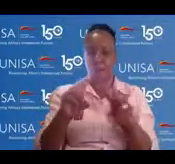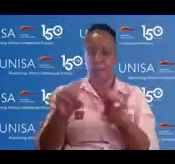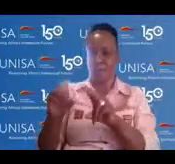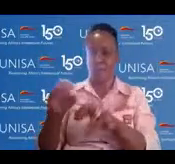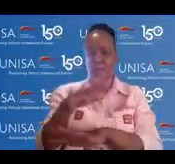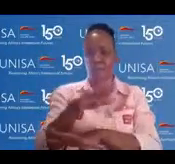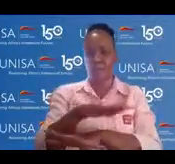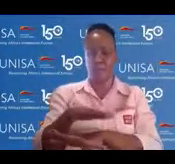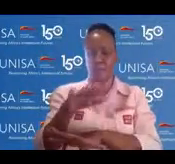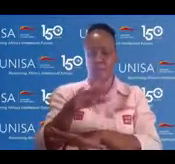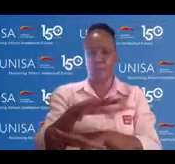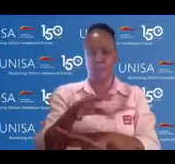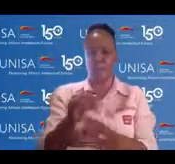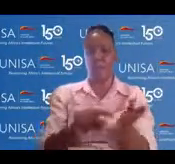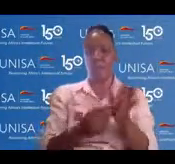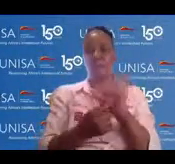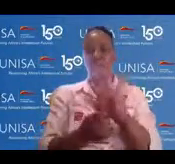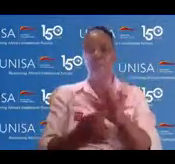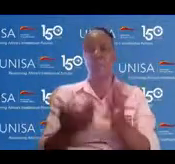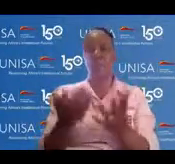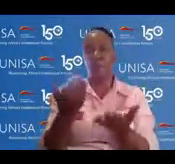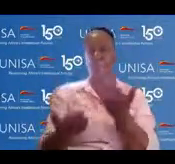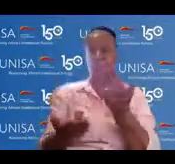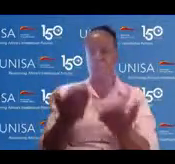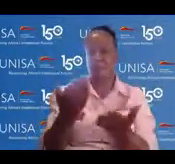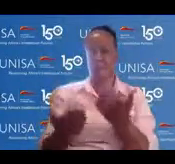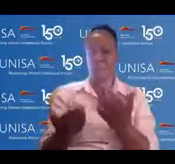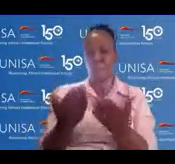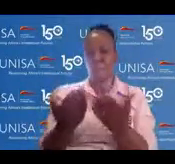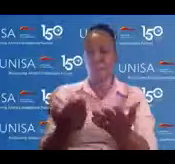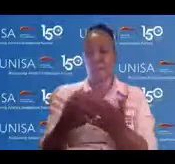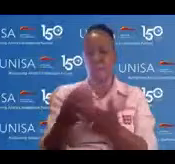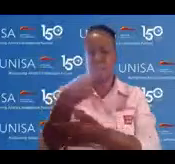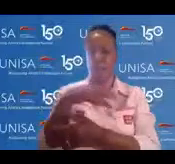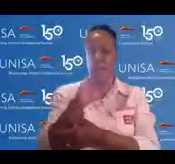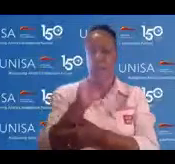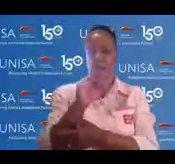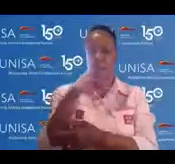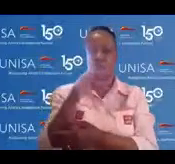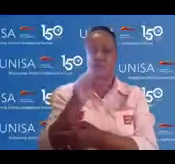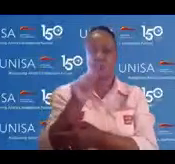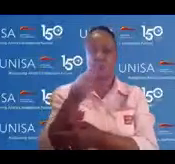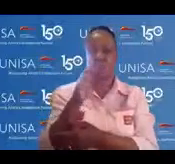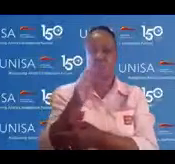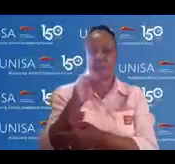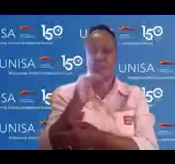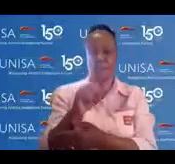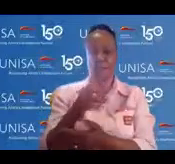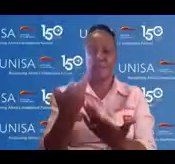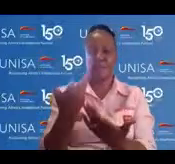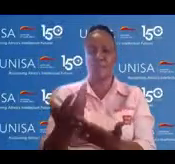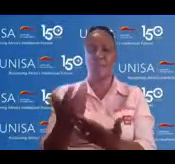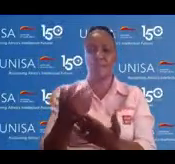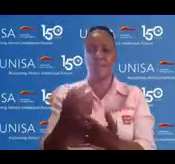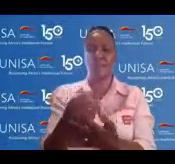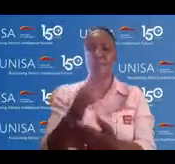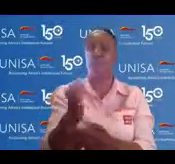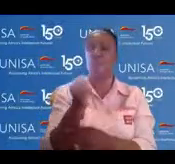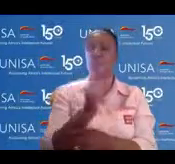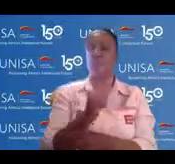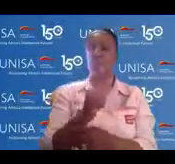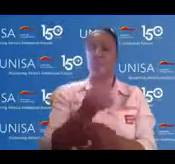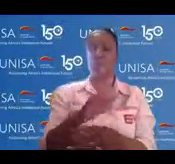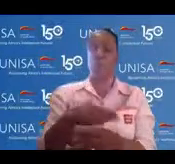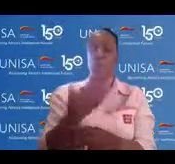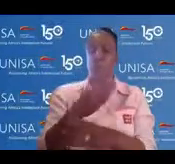where perhaps you had a hypothesis that you wanted to prove was correct. Your biases came through and you wanted to make sure that